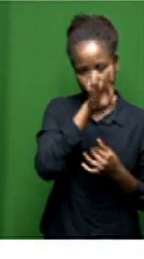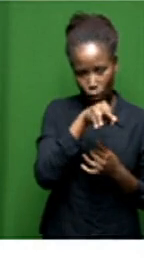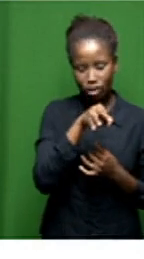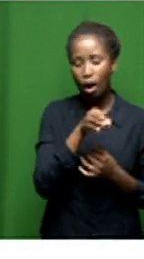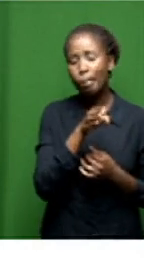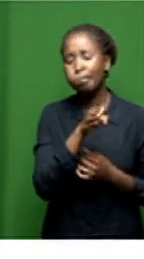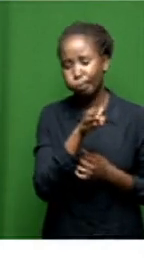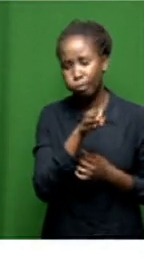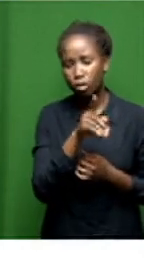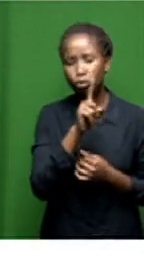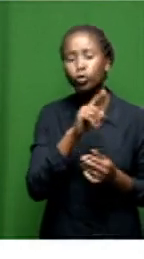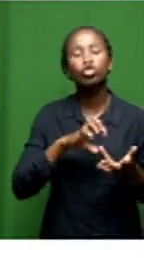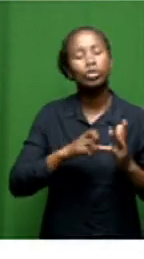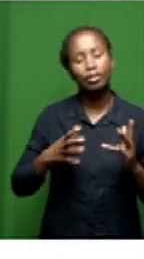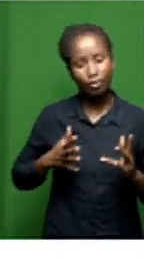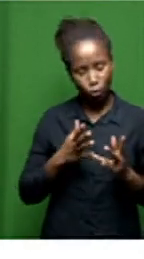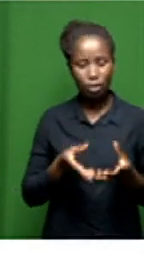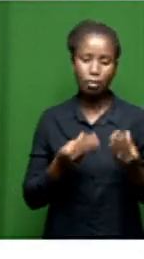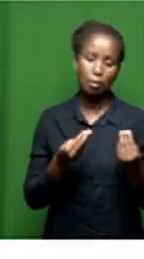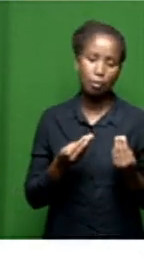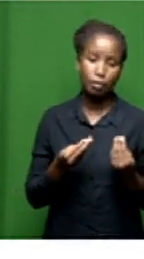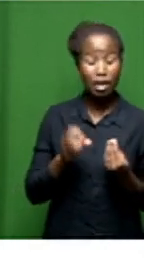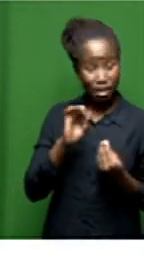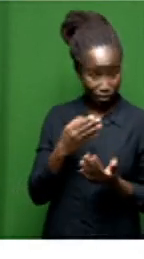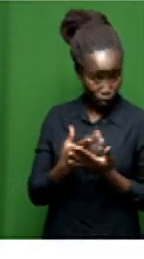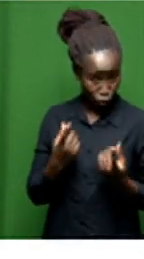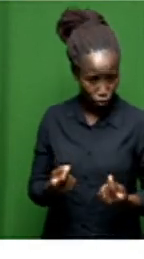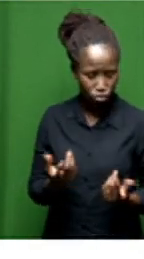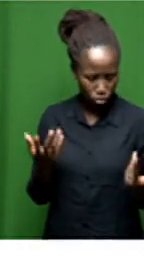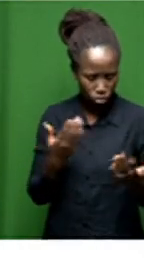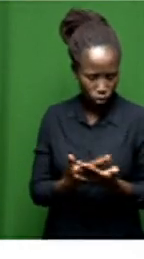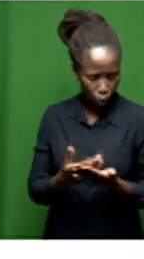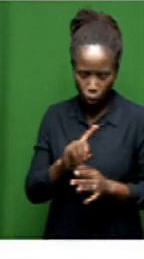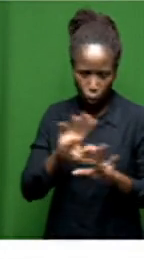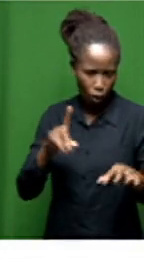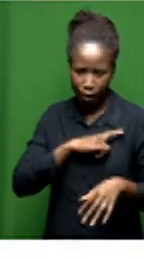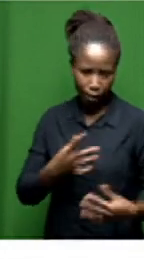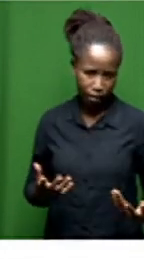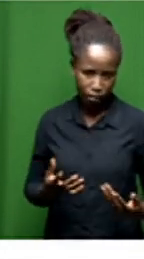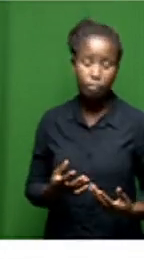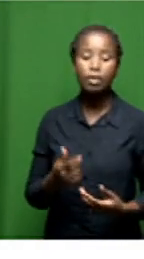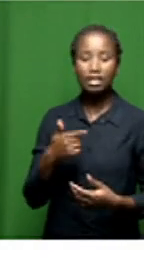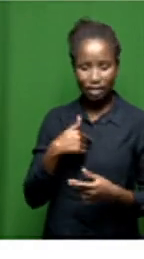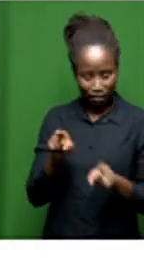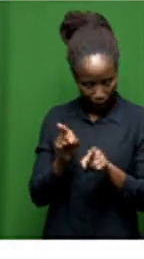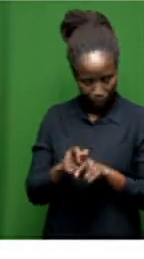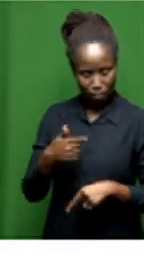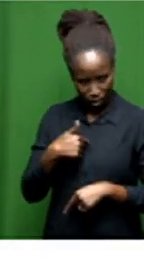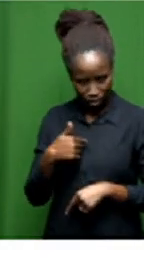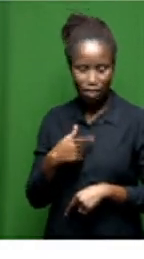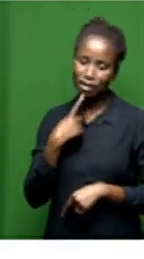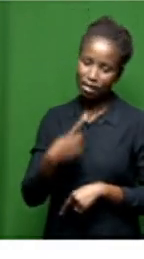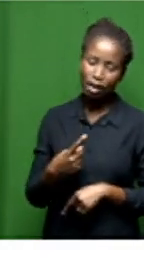there, and we just need to get it. And if incentives can do it, and soft incentives, why not? So as even myself changing to